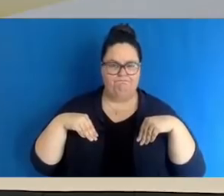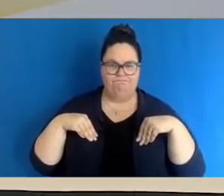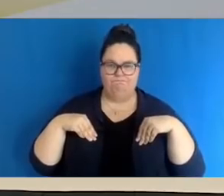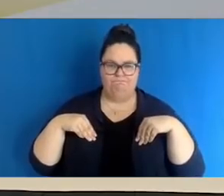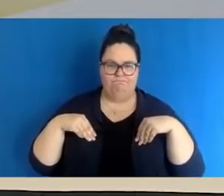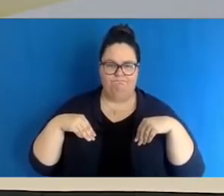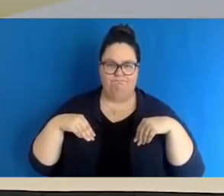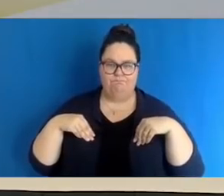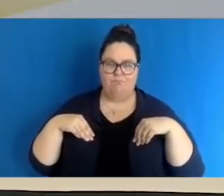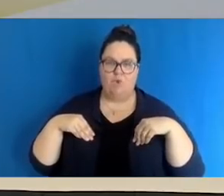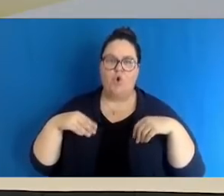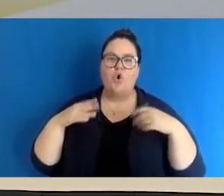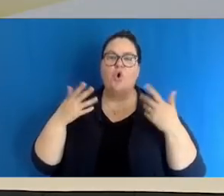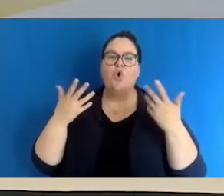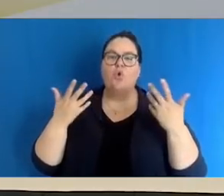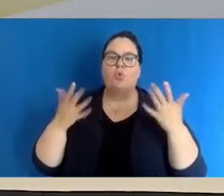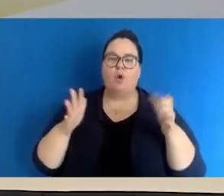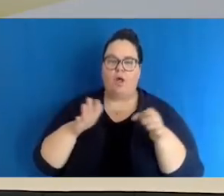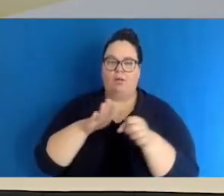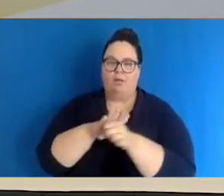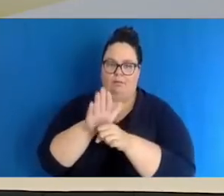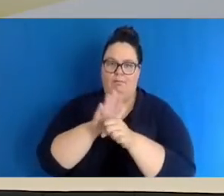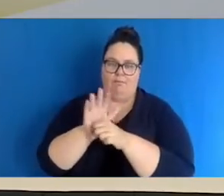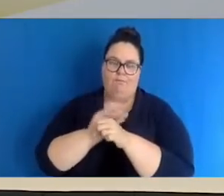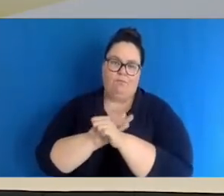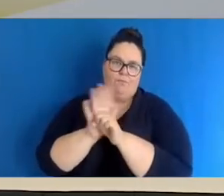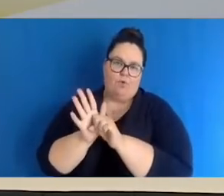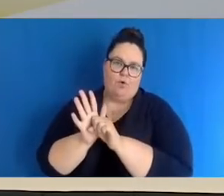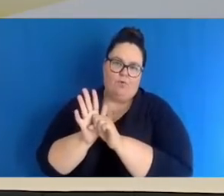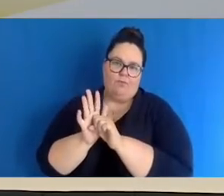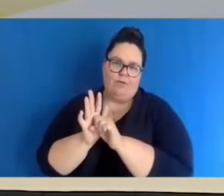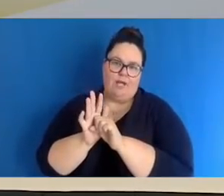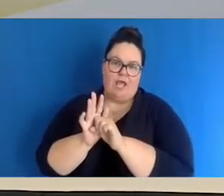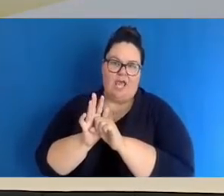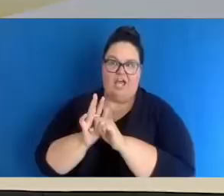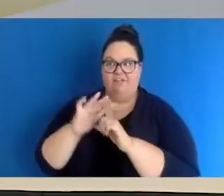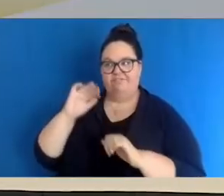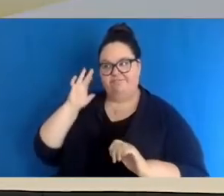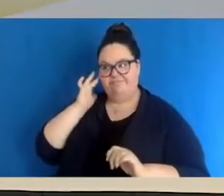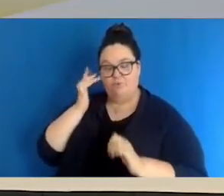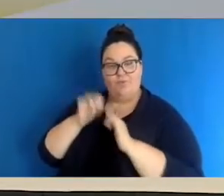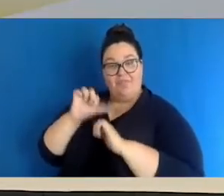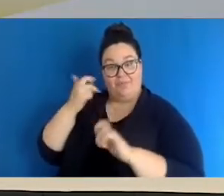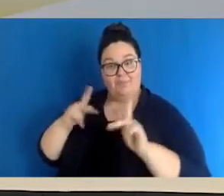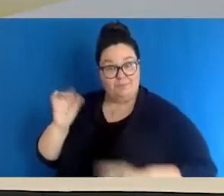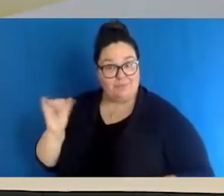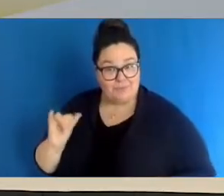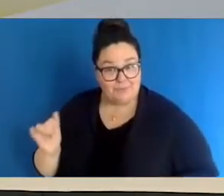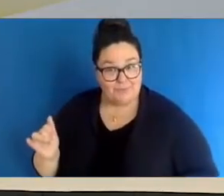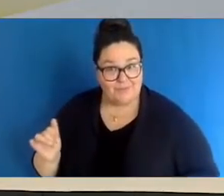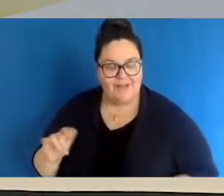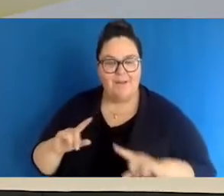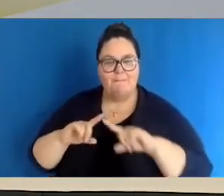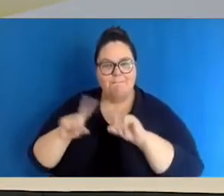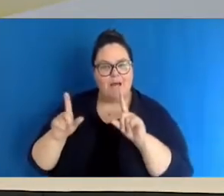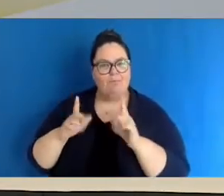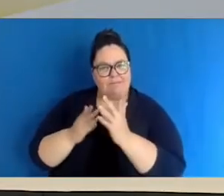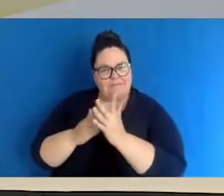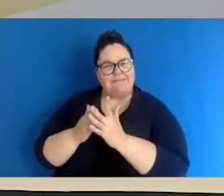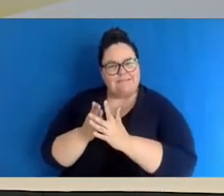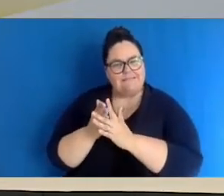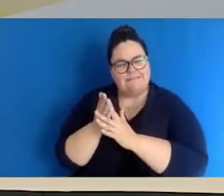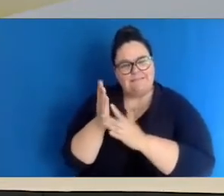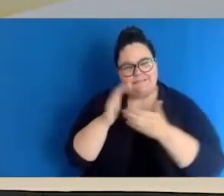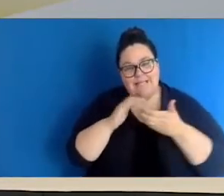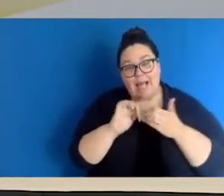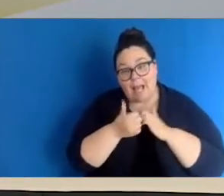We are all tired of this pandemic, sometimes tired of one another, but we have gotten through this so far